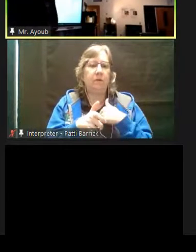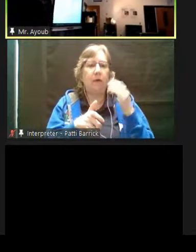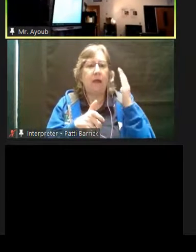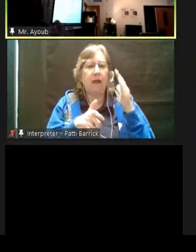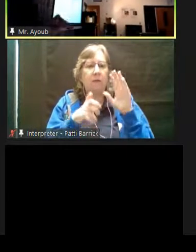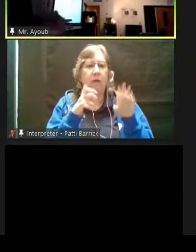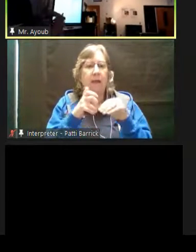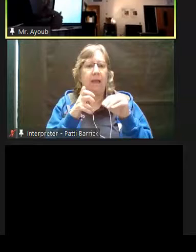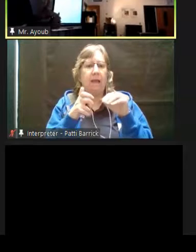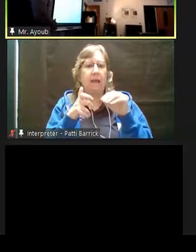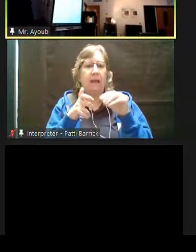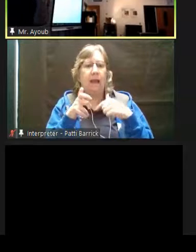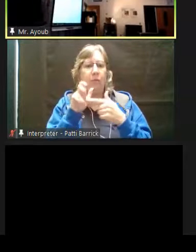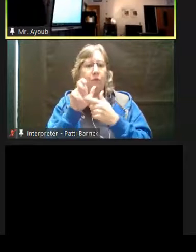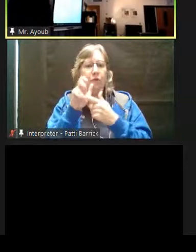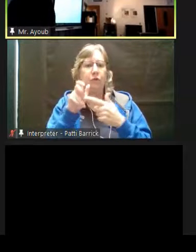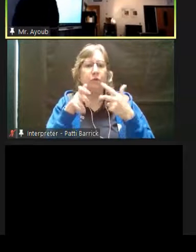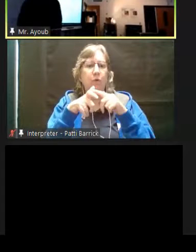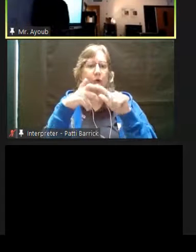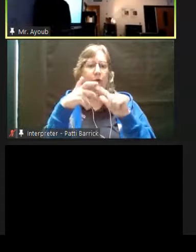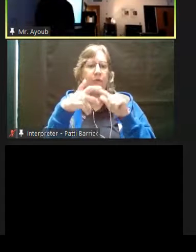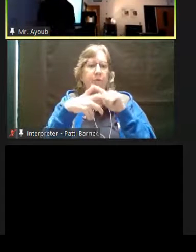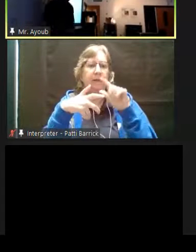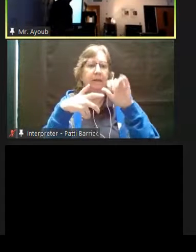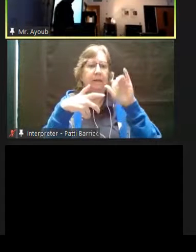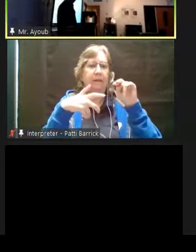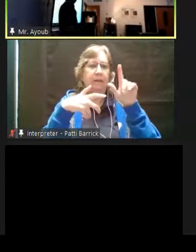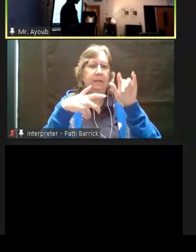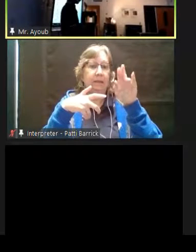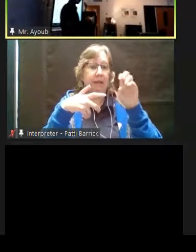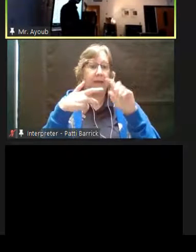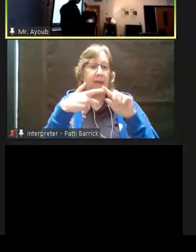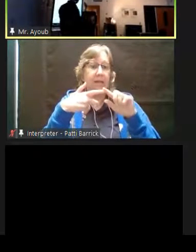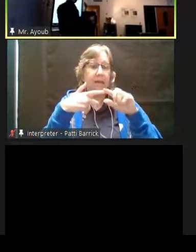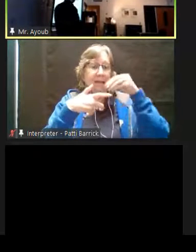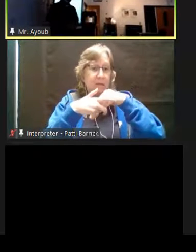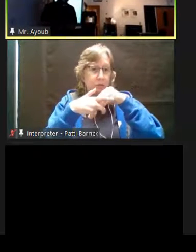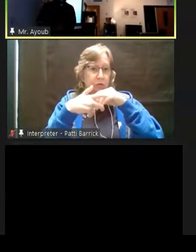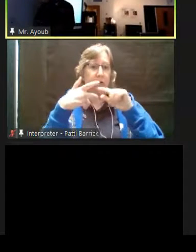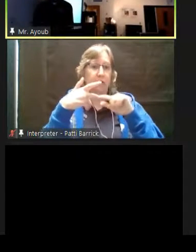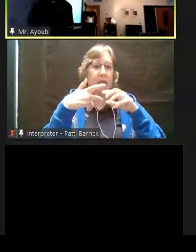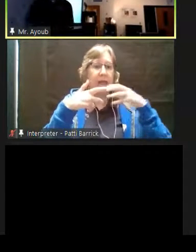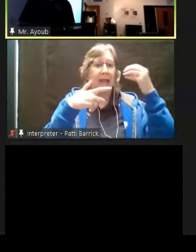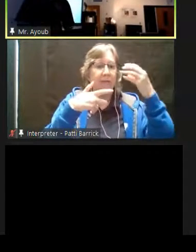inline, I'll do an internal, and then I'll do an external. So we'll do all 3.